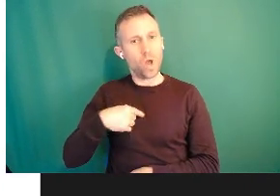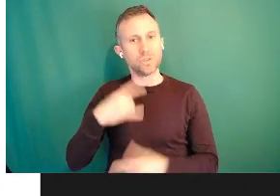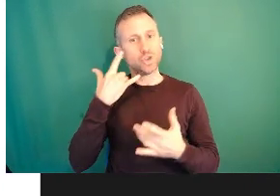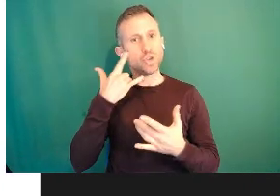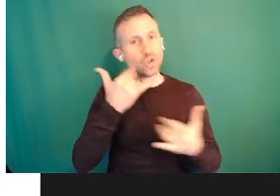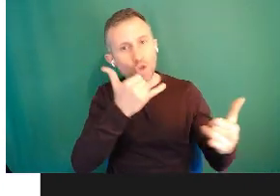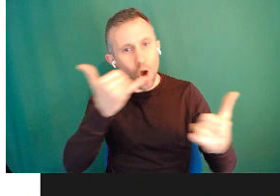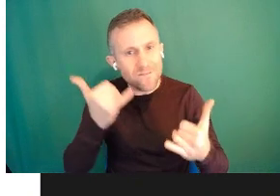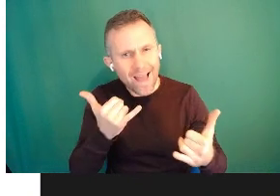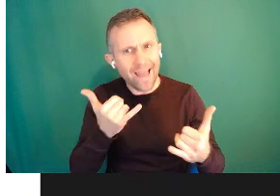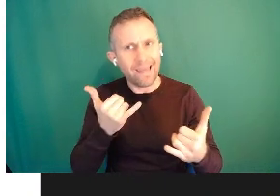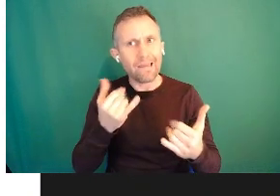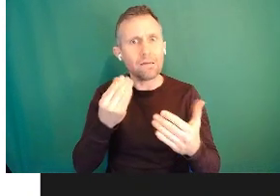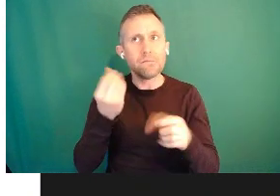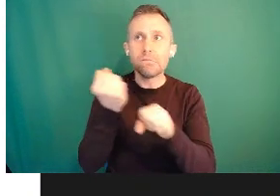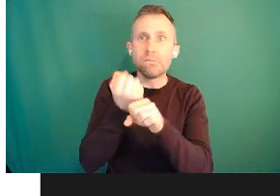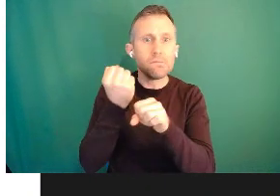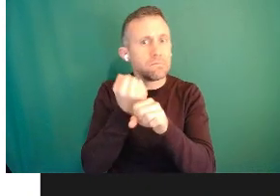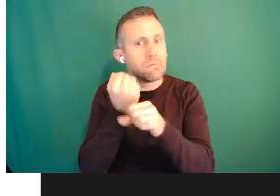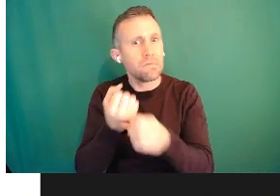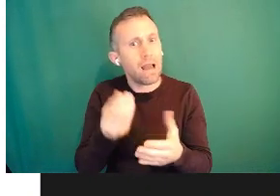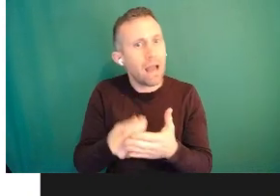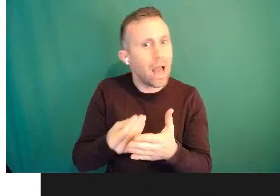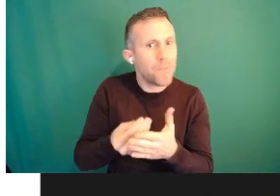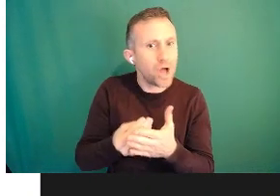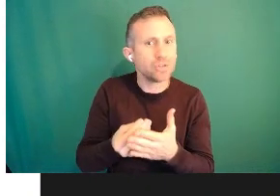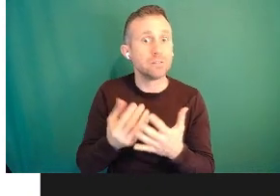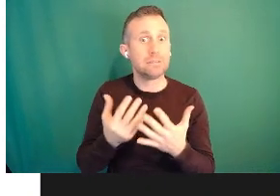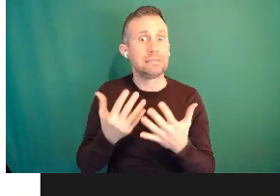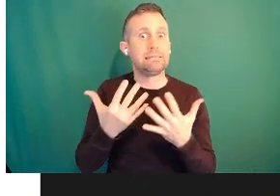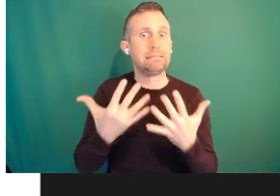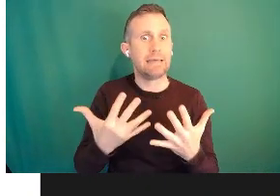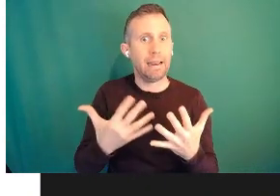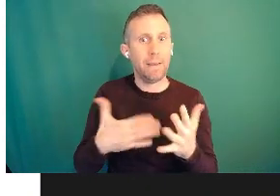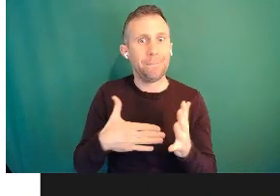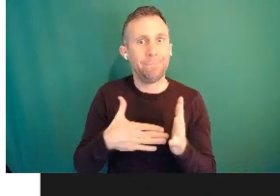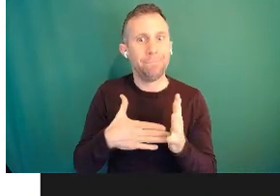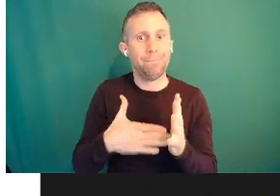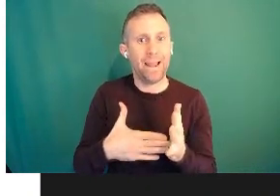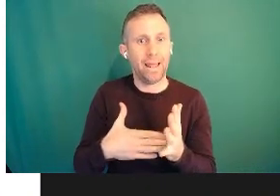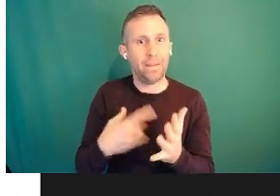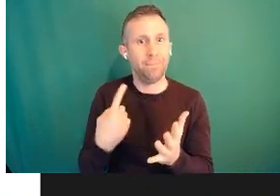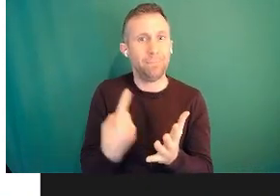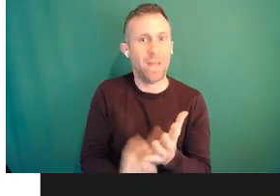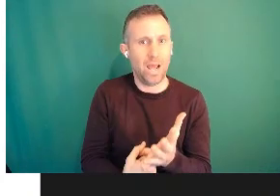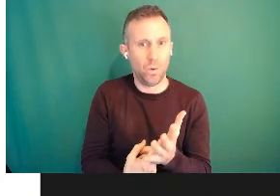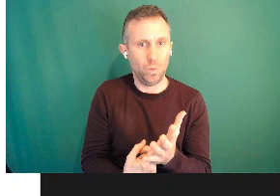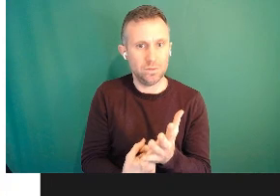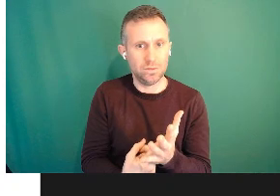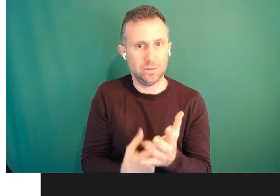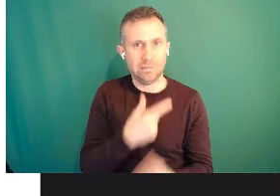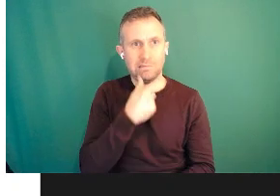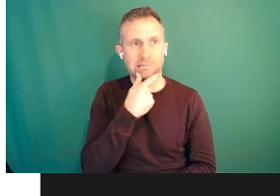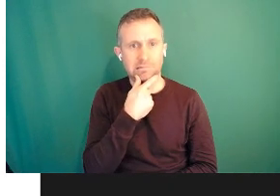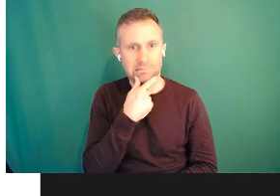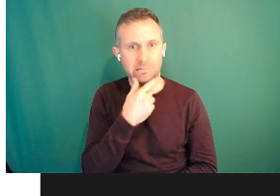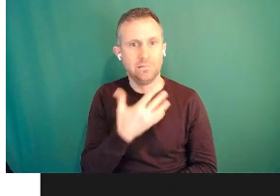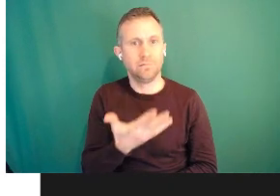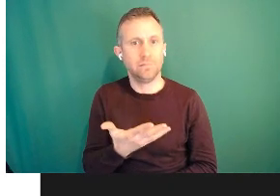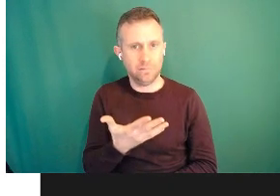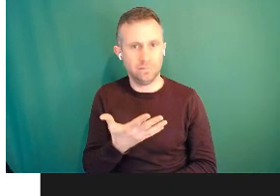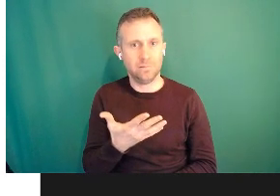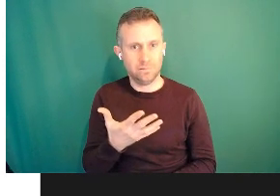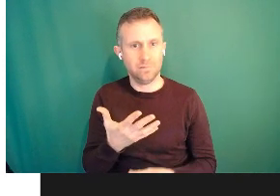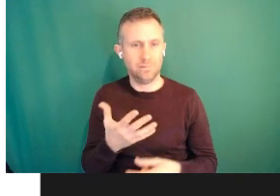visit. And so what he did was he decided to create the West Horsley Place Trust.